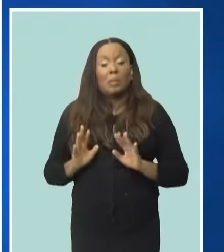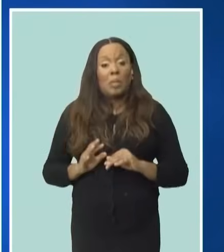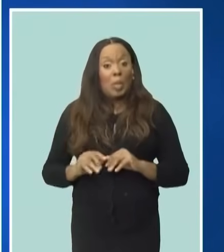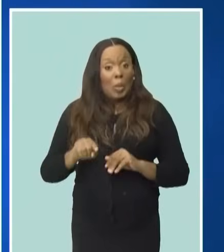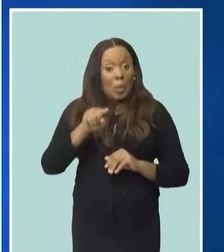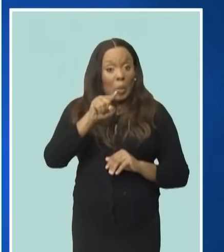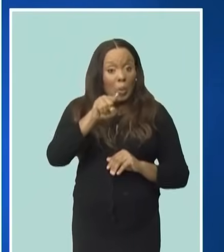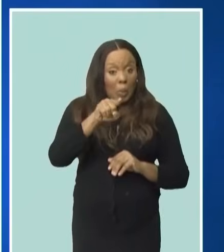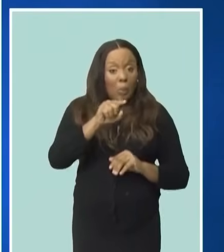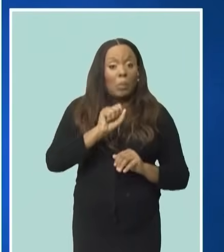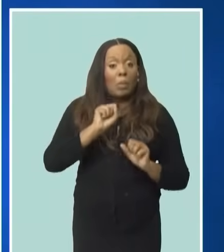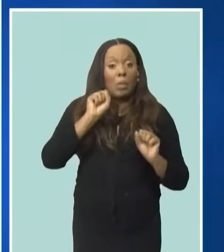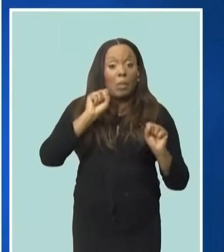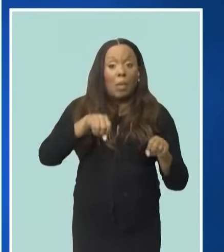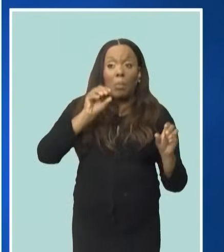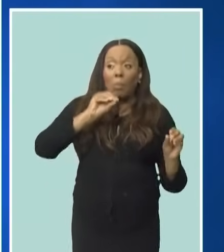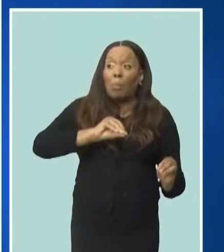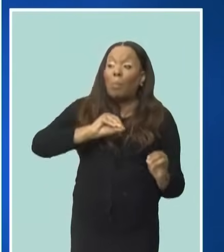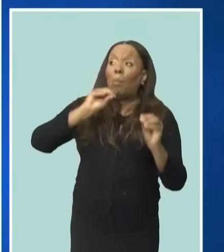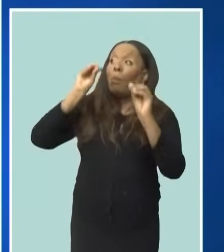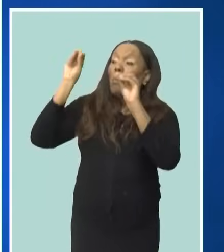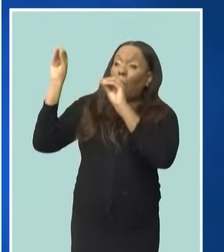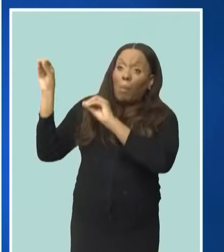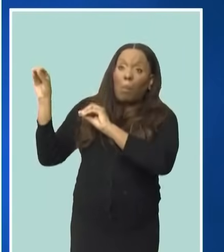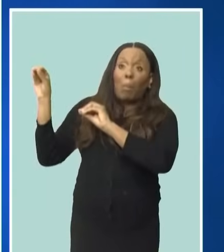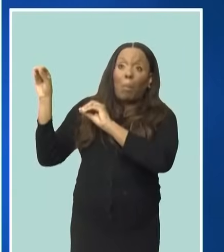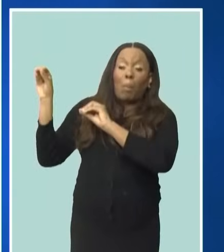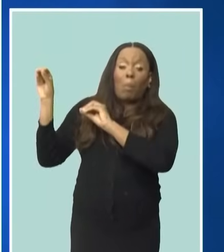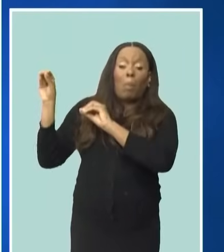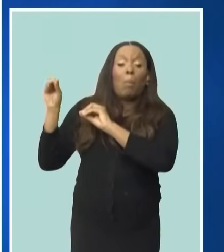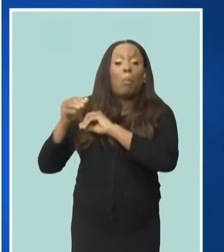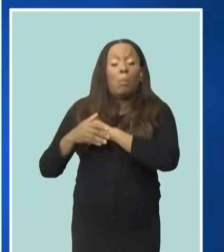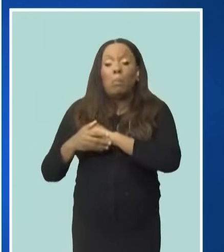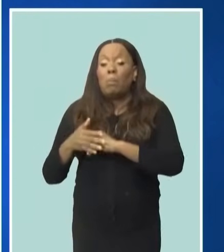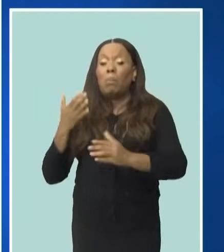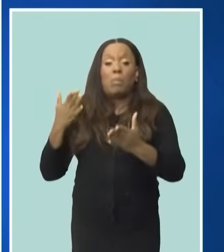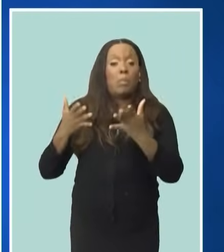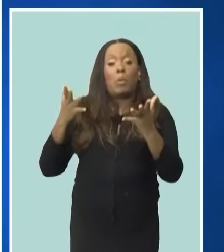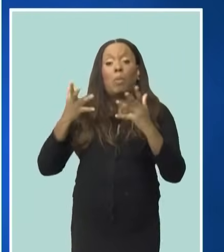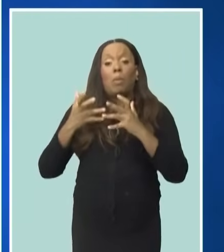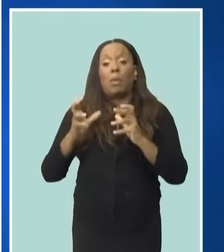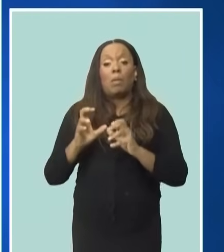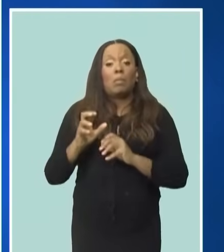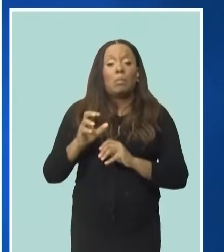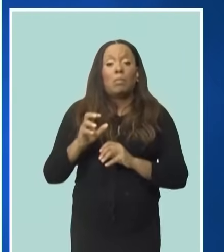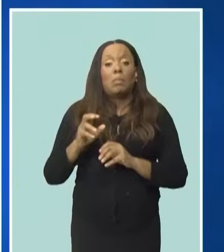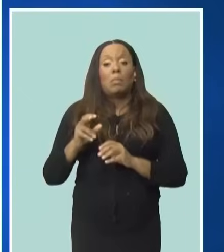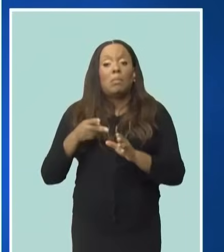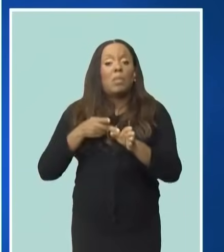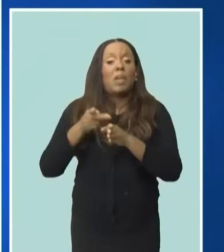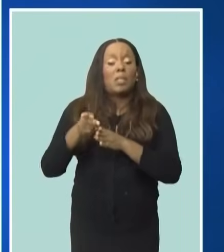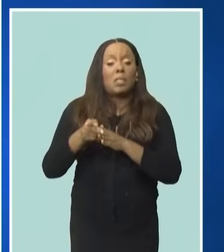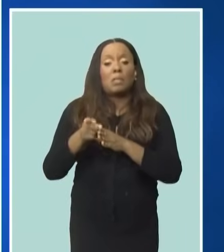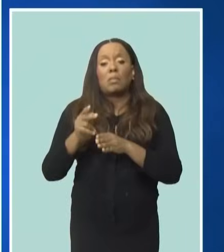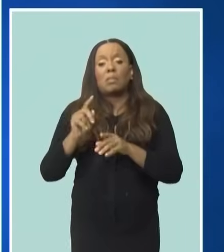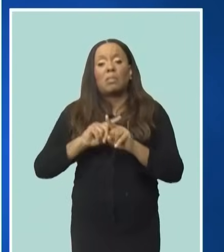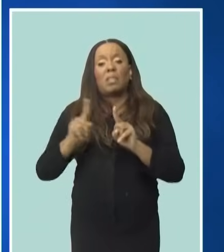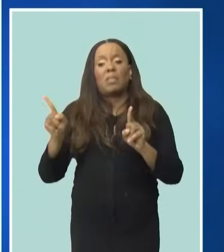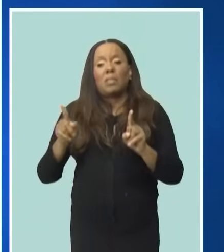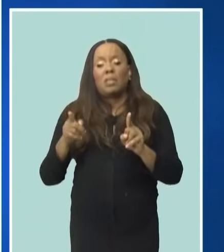go, you can travel, you can look for life and career opportunities. That's also a benefit.